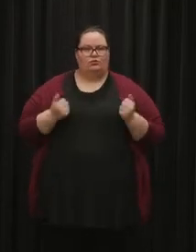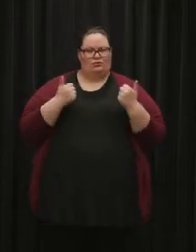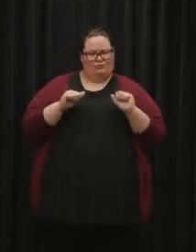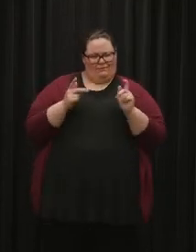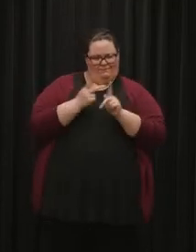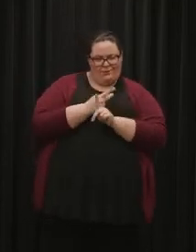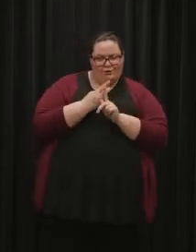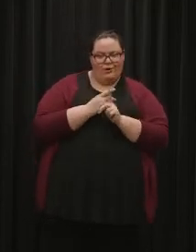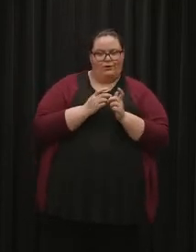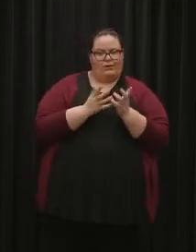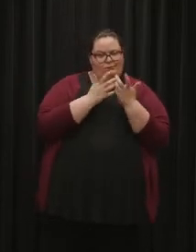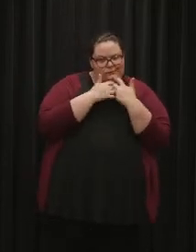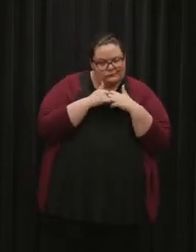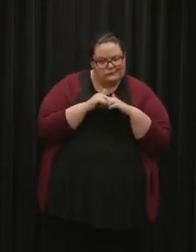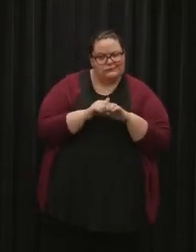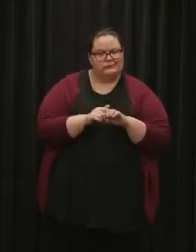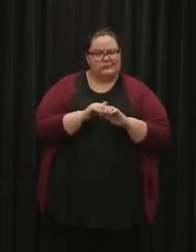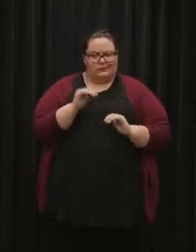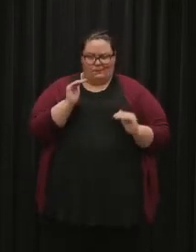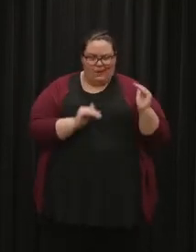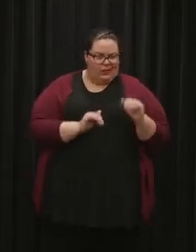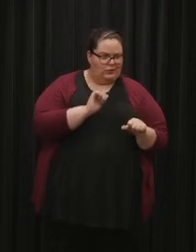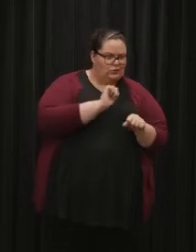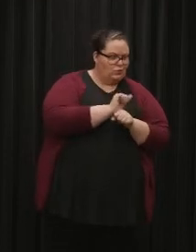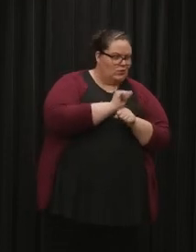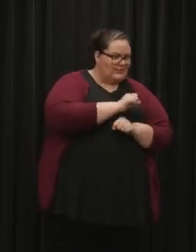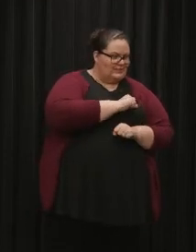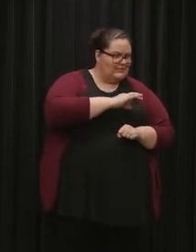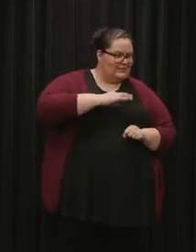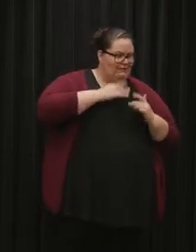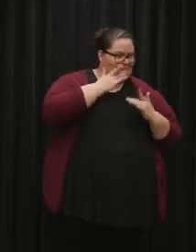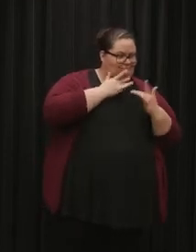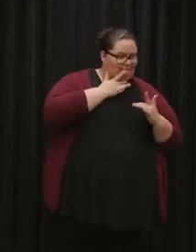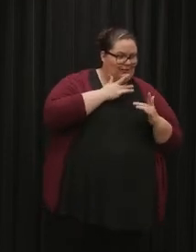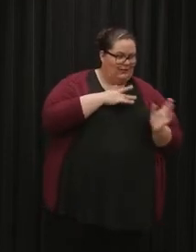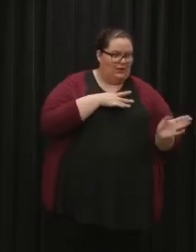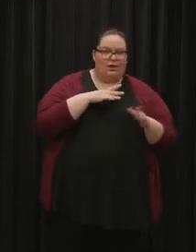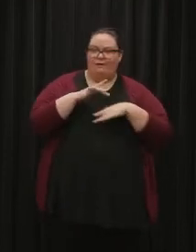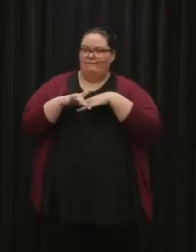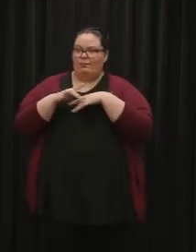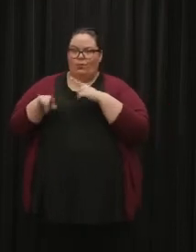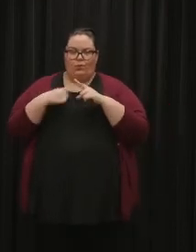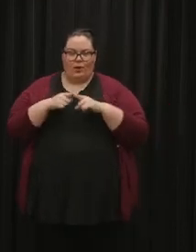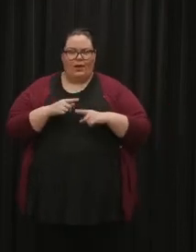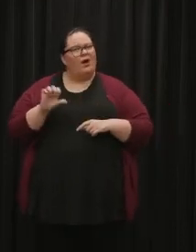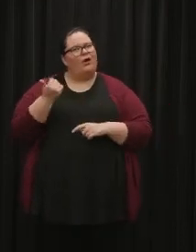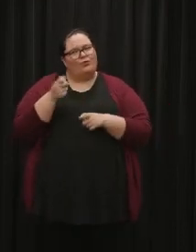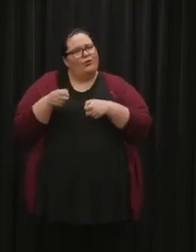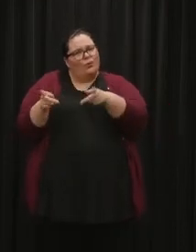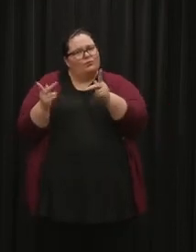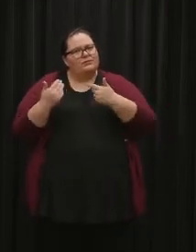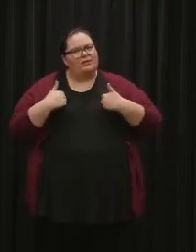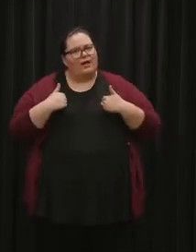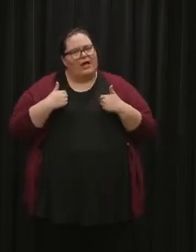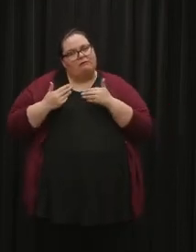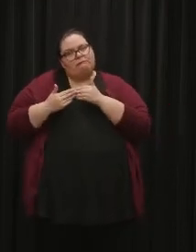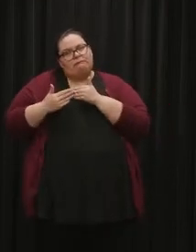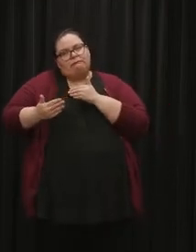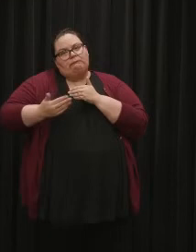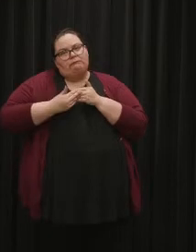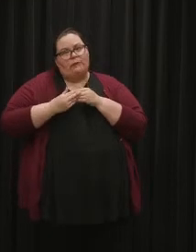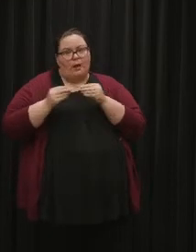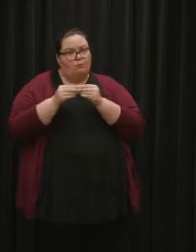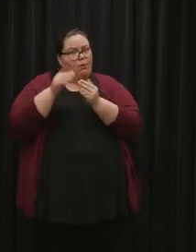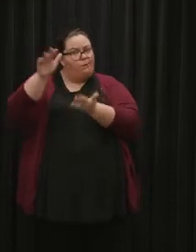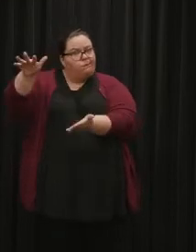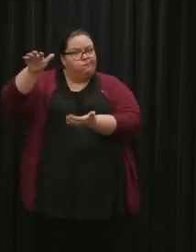be very, very judicious and balance those things. There will be other opportunities, and certainly, again, many more